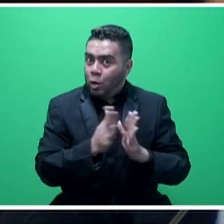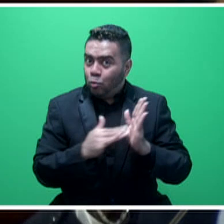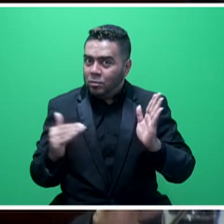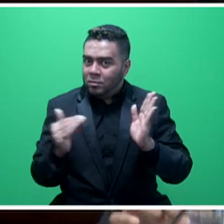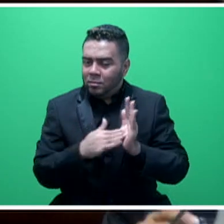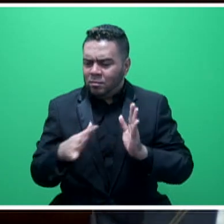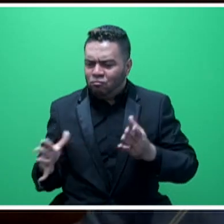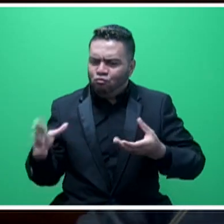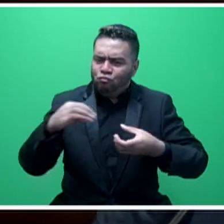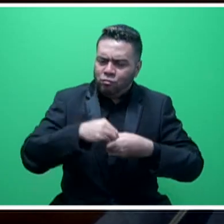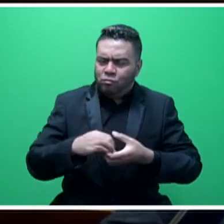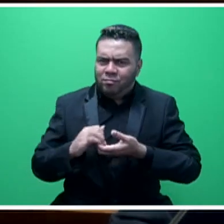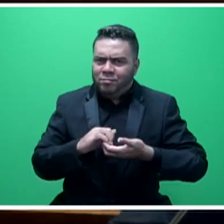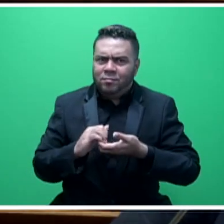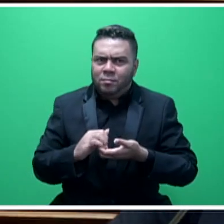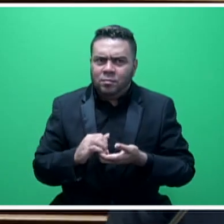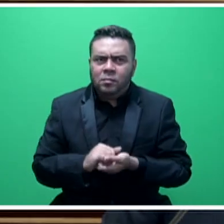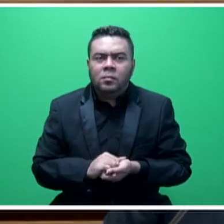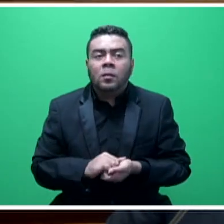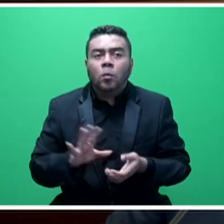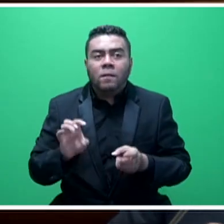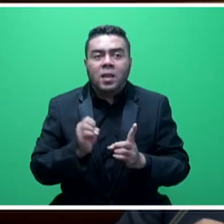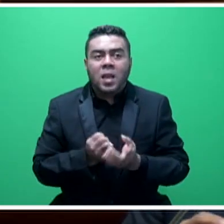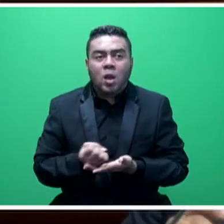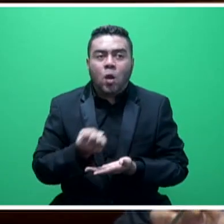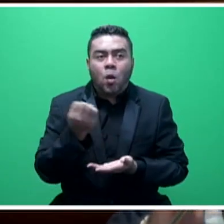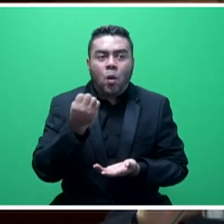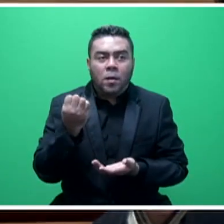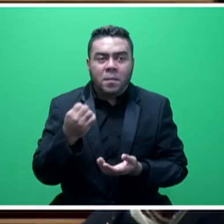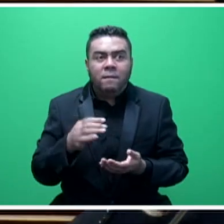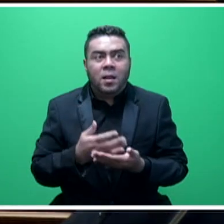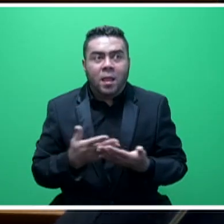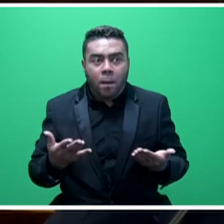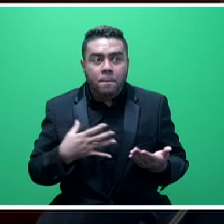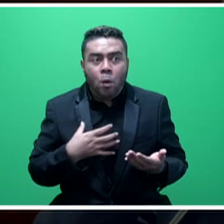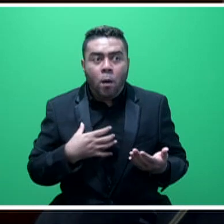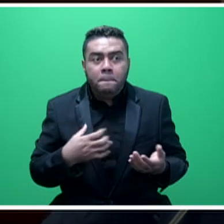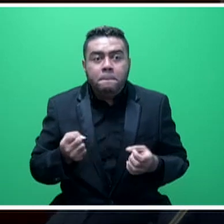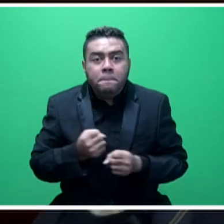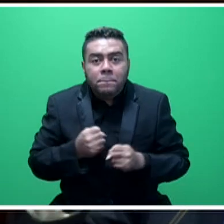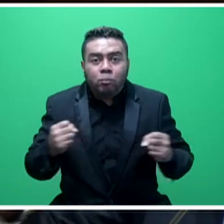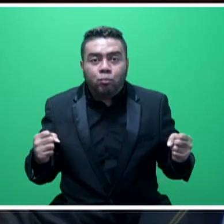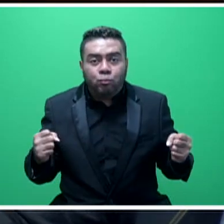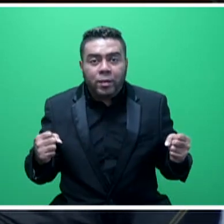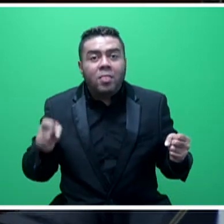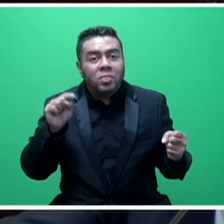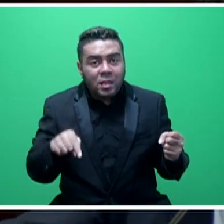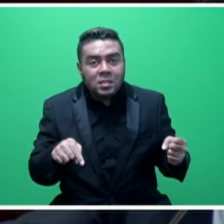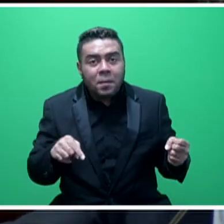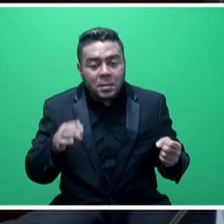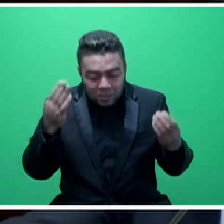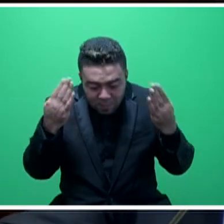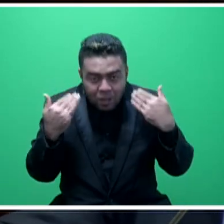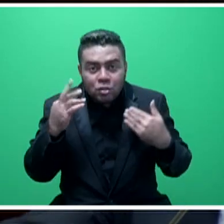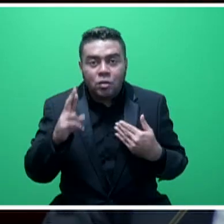are more competitive, Mr. Speaker, and have economies of scale and are more powerful than Fijian industries. This, Mr. Speaker,